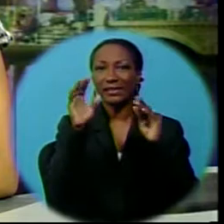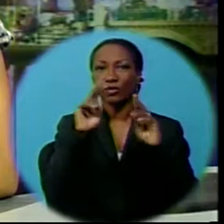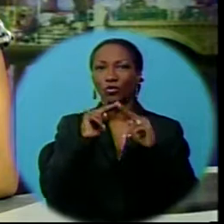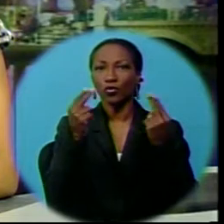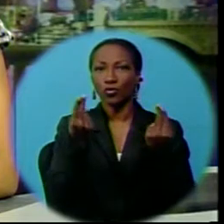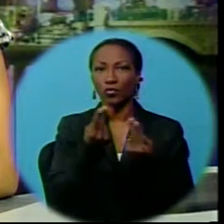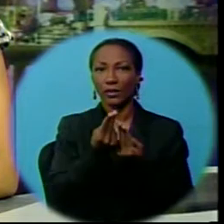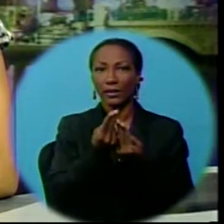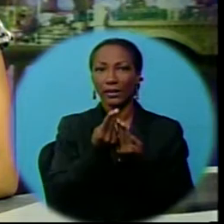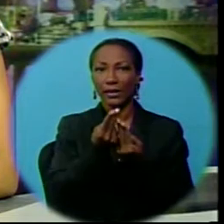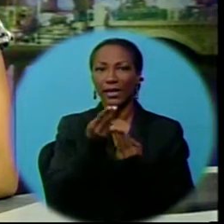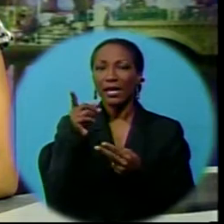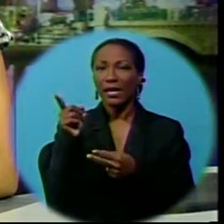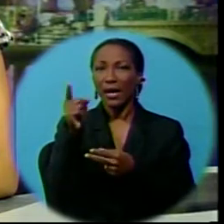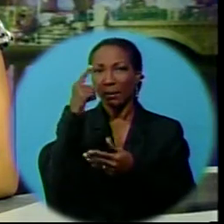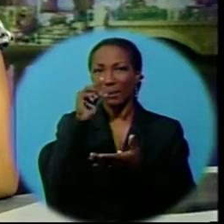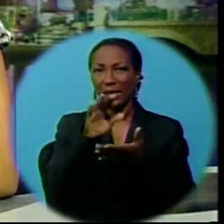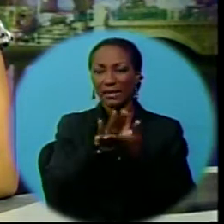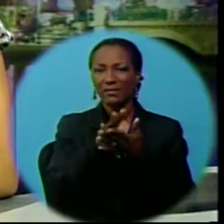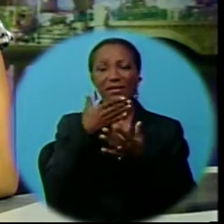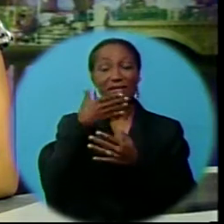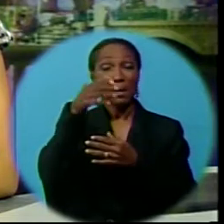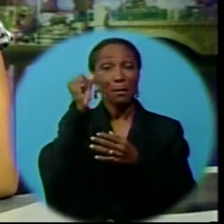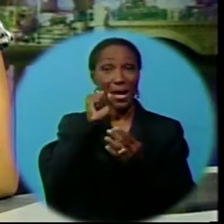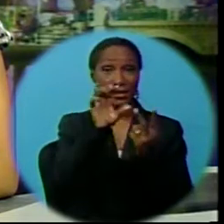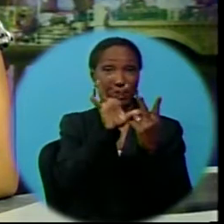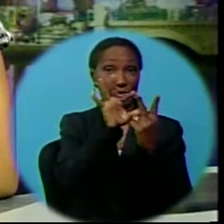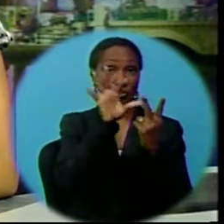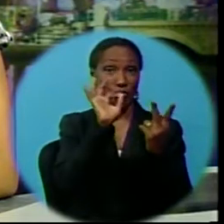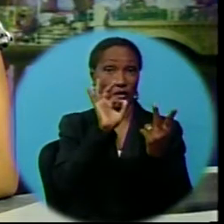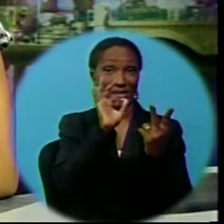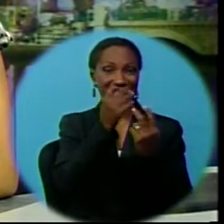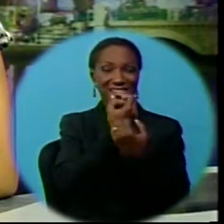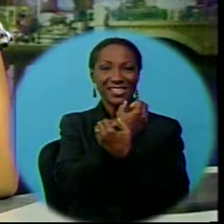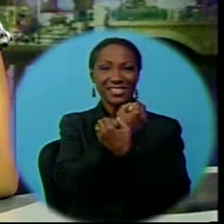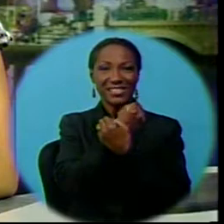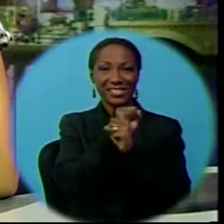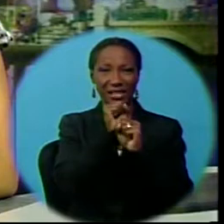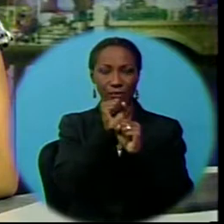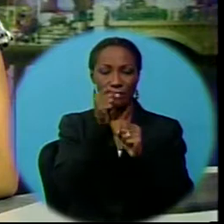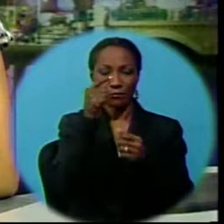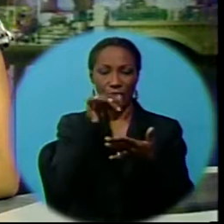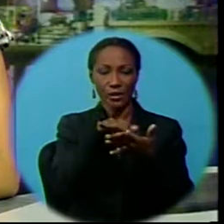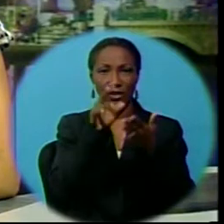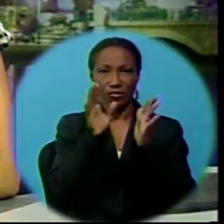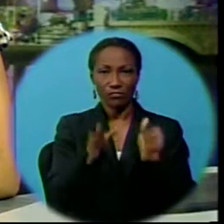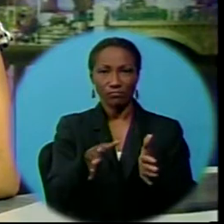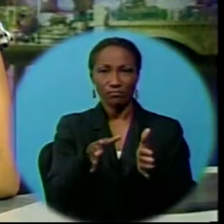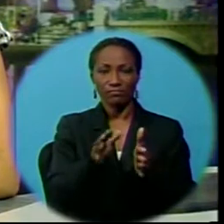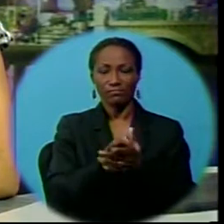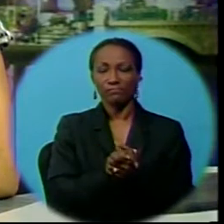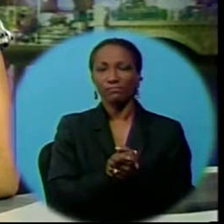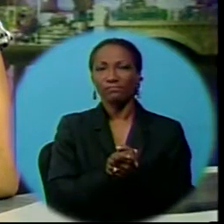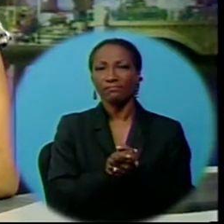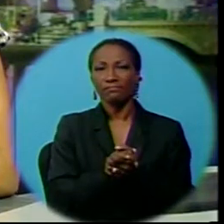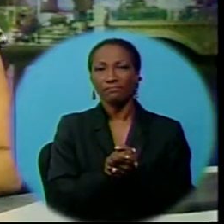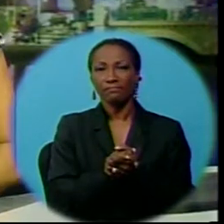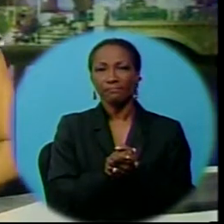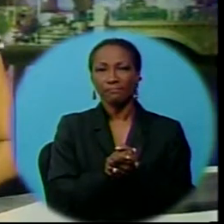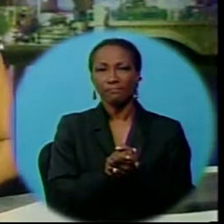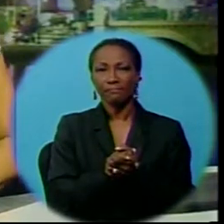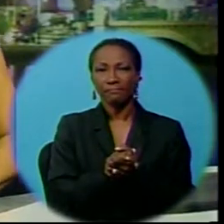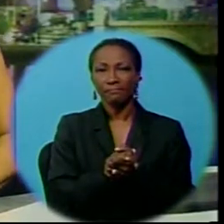Union, which it believes is the best option to safeguard teachers and the students. Shane Seeley tells us more.